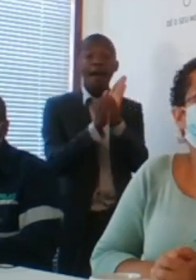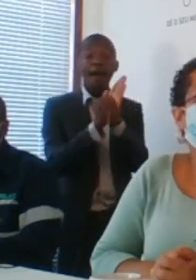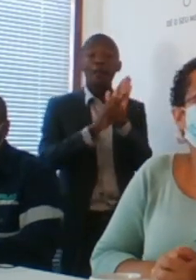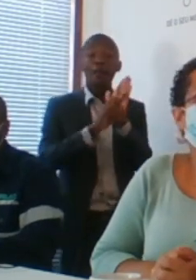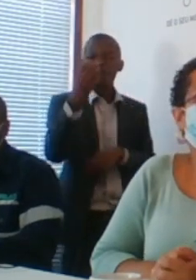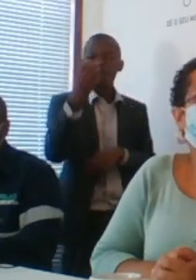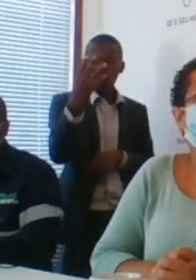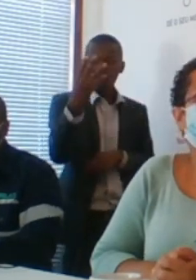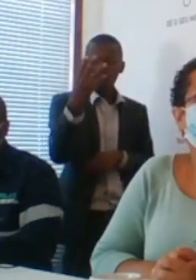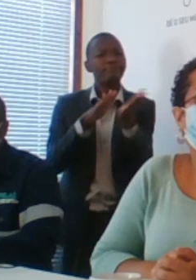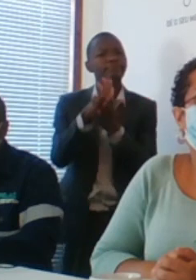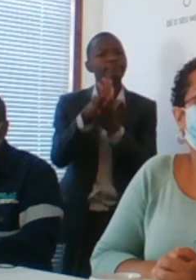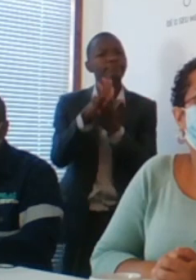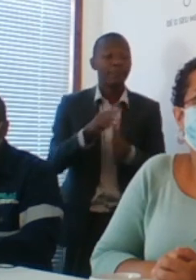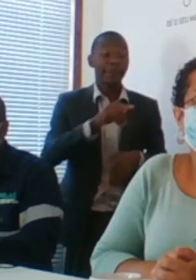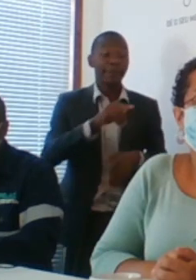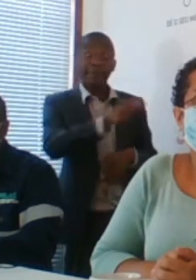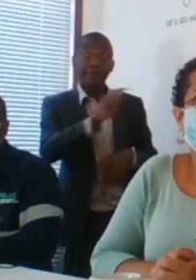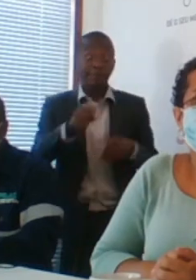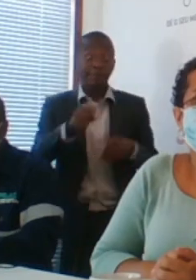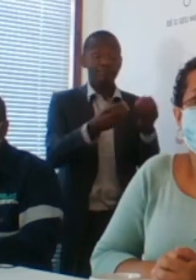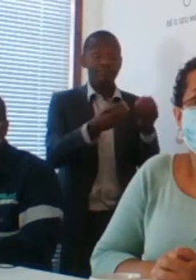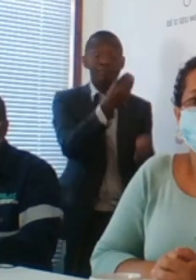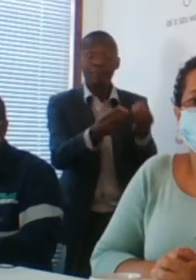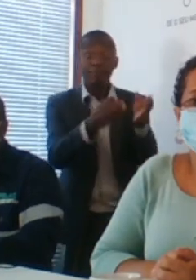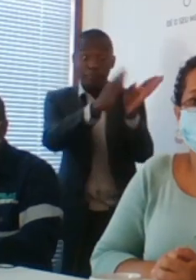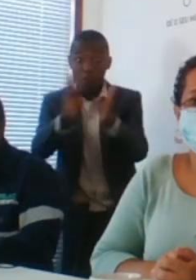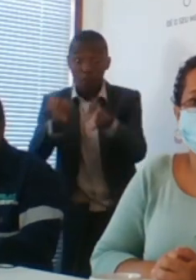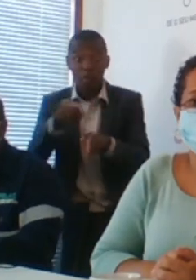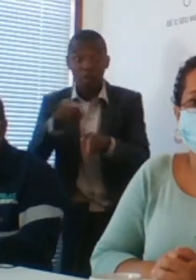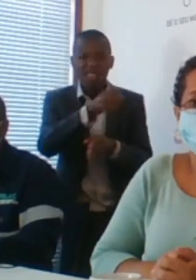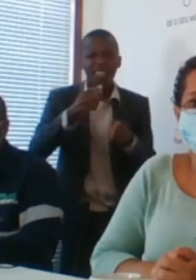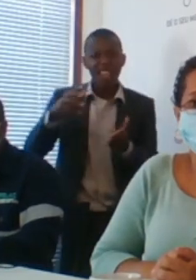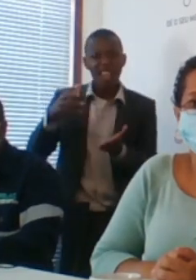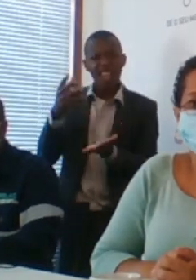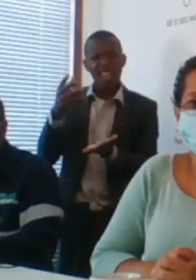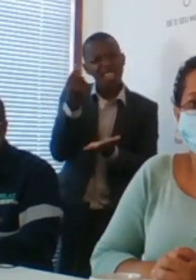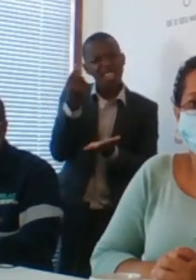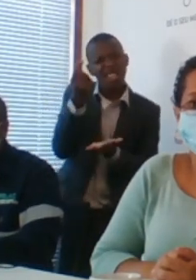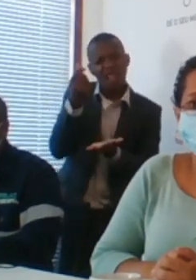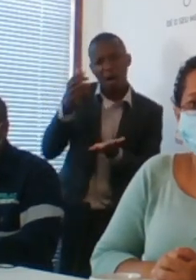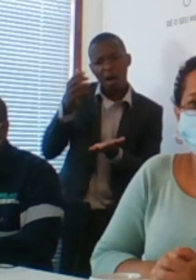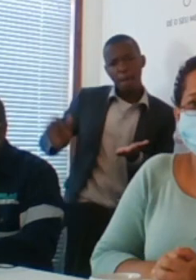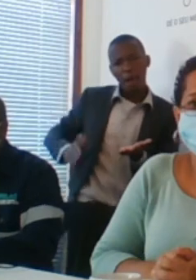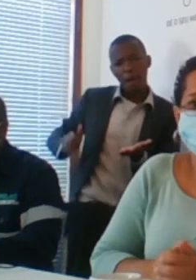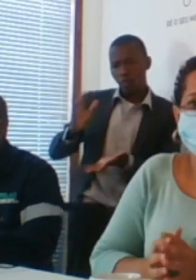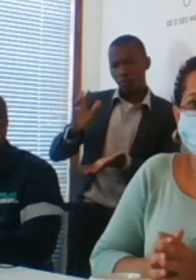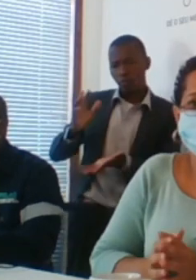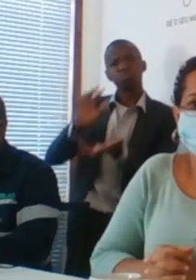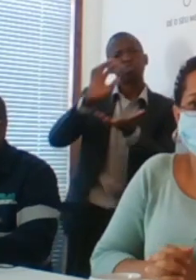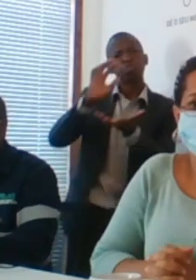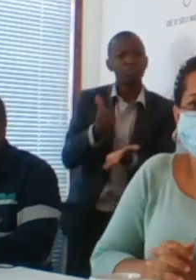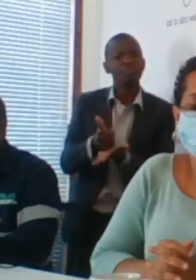this regulation. The scope mainly covers the scholarship of the scholarship regulation applied to